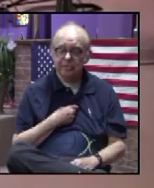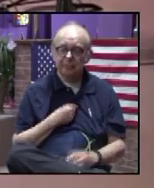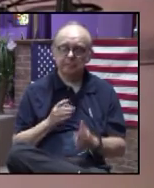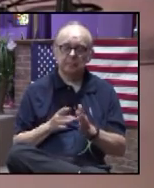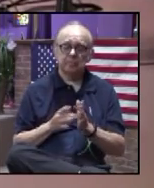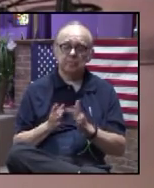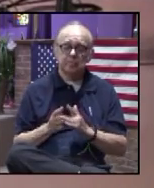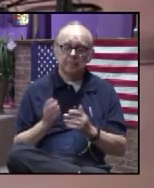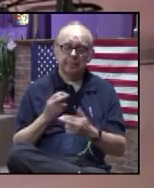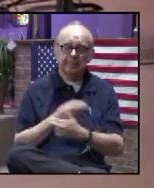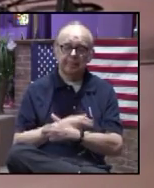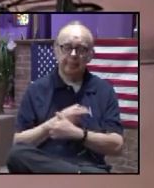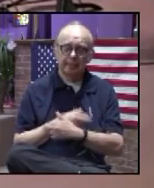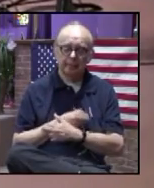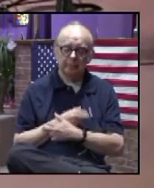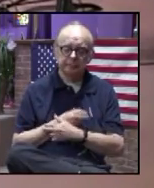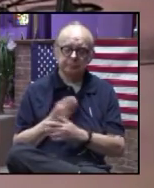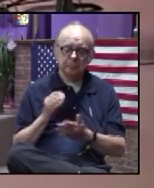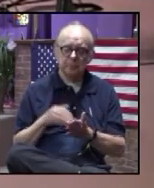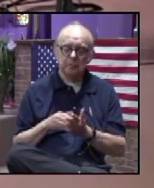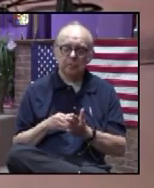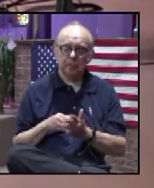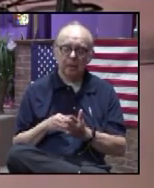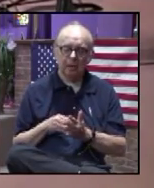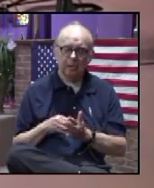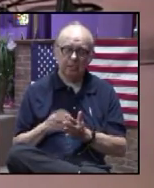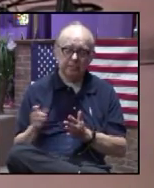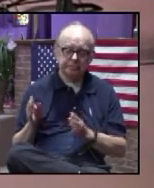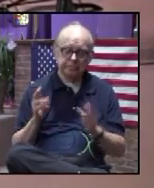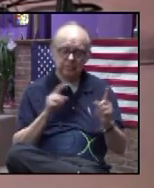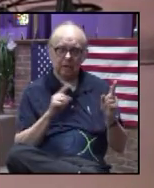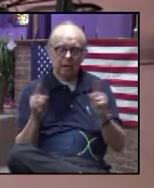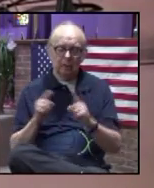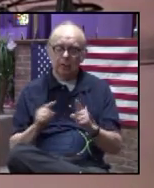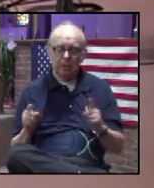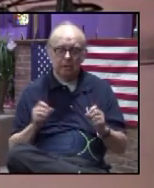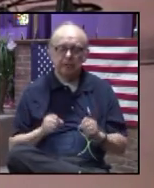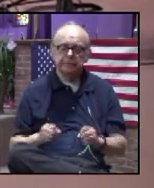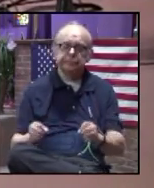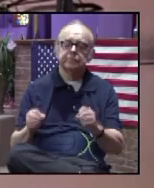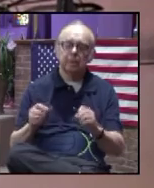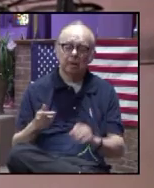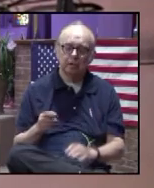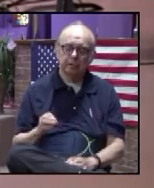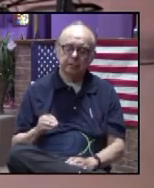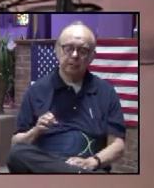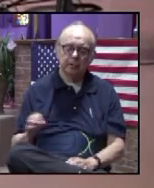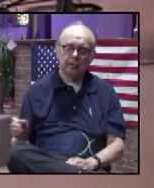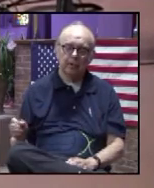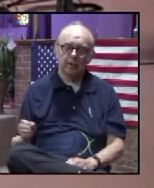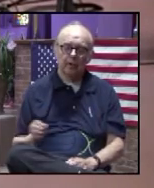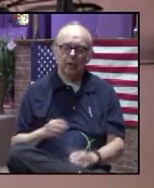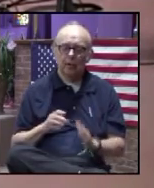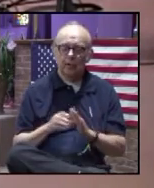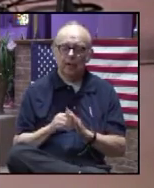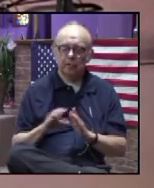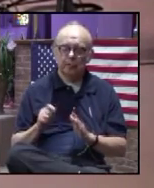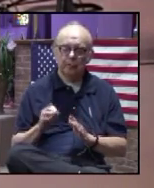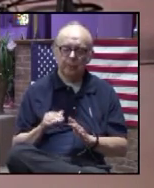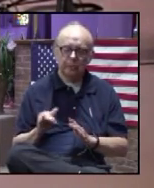Jesus rested in the middle of the storm of the Sea of Galilee. In the movie,